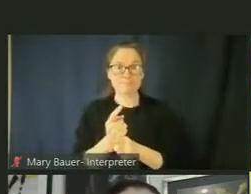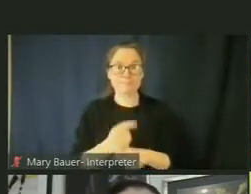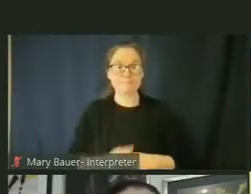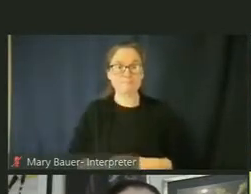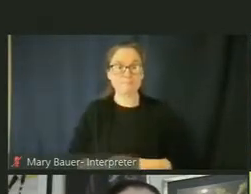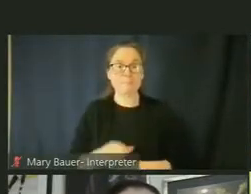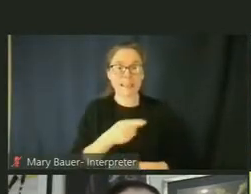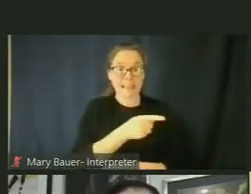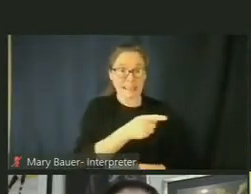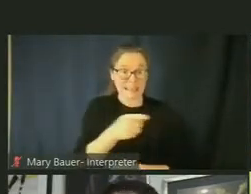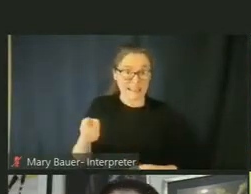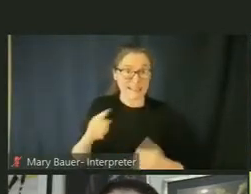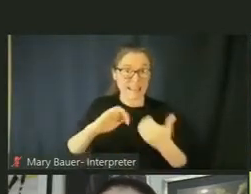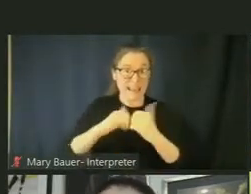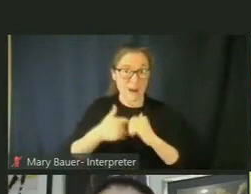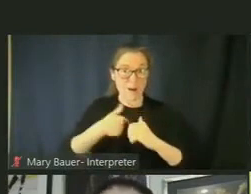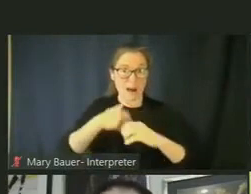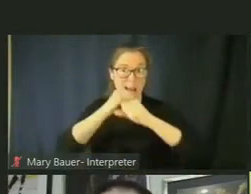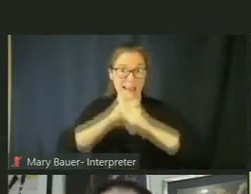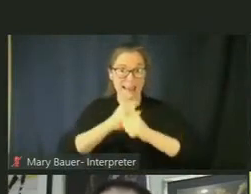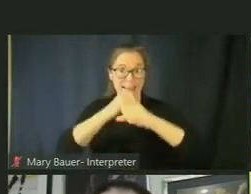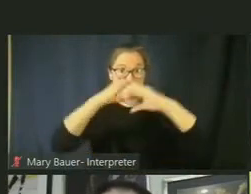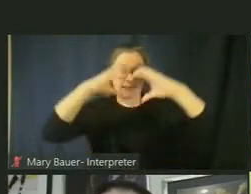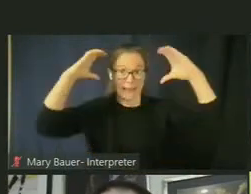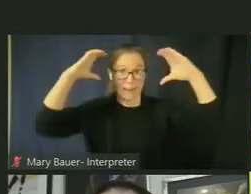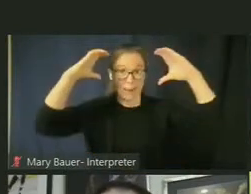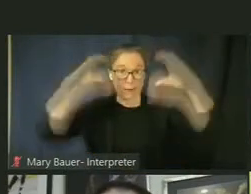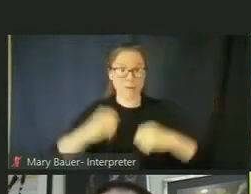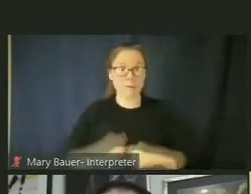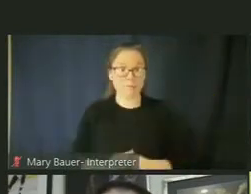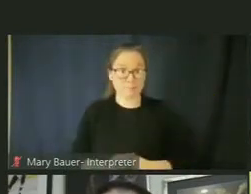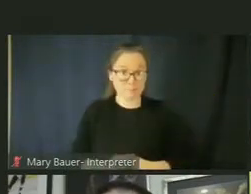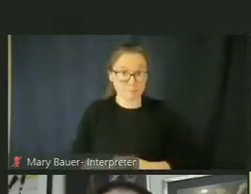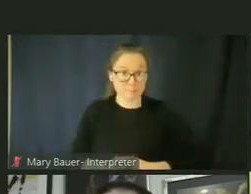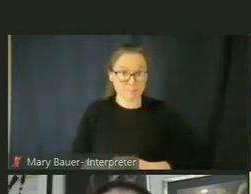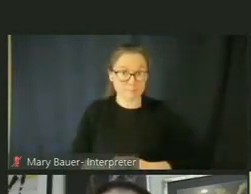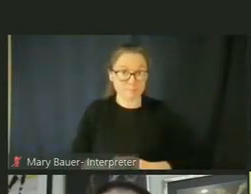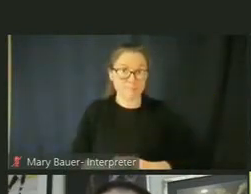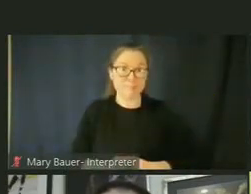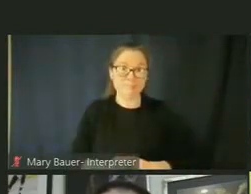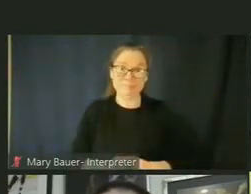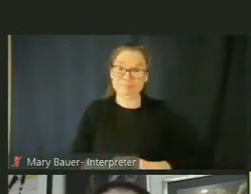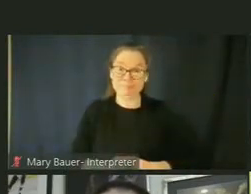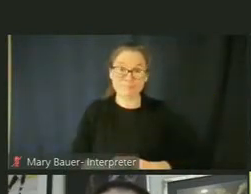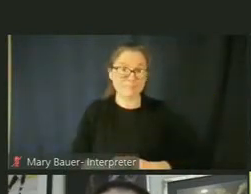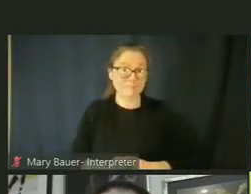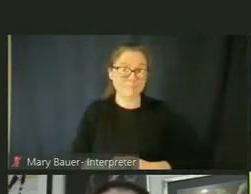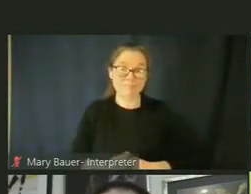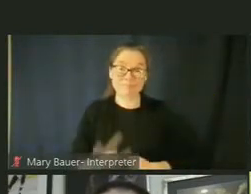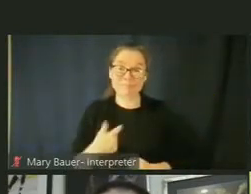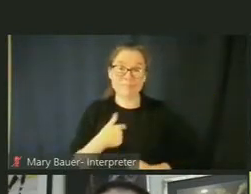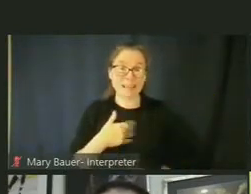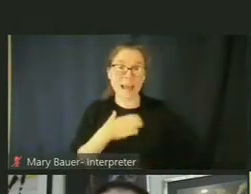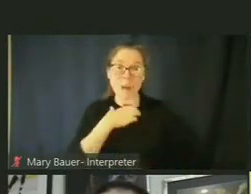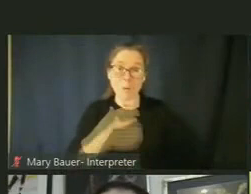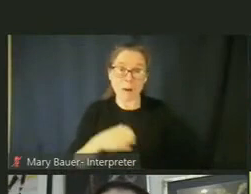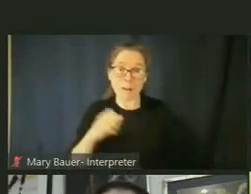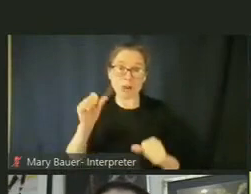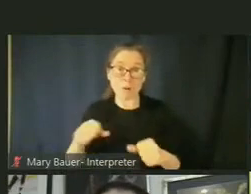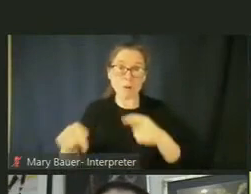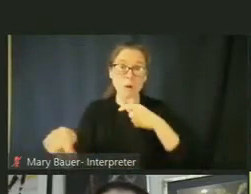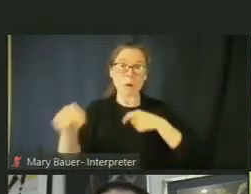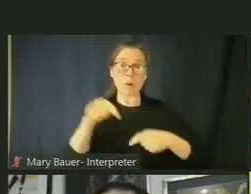Here's how I think about the vaccines. More than anybody else, would love to go back to December